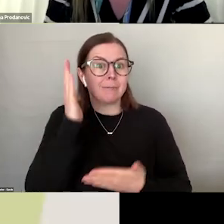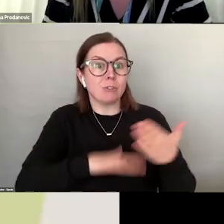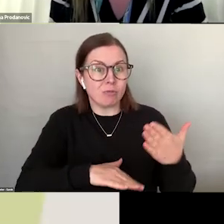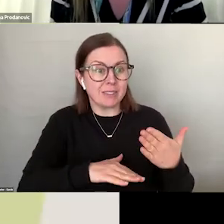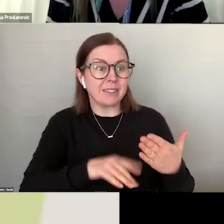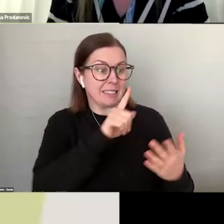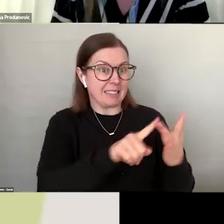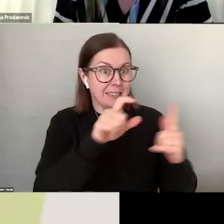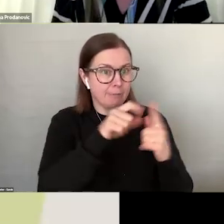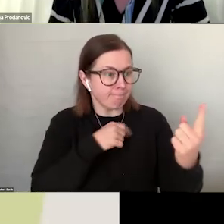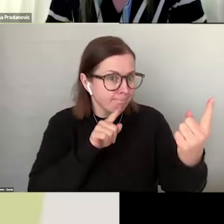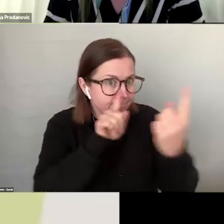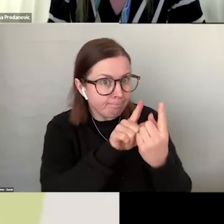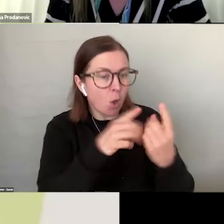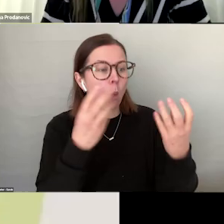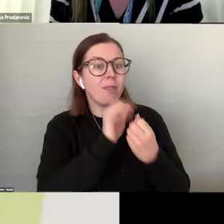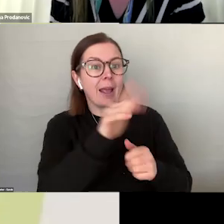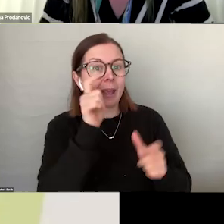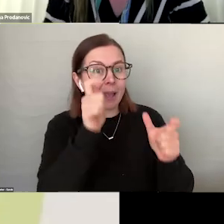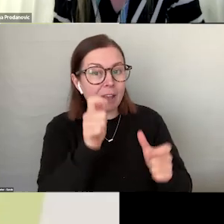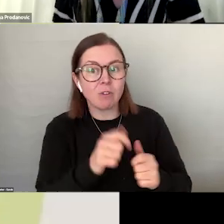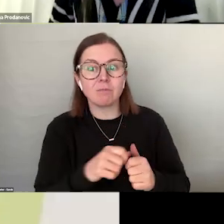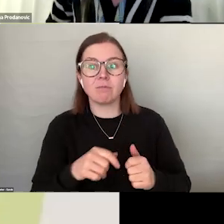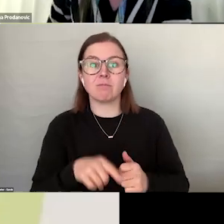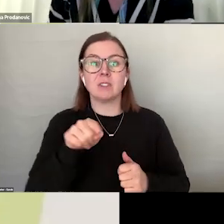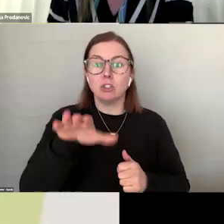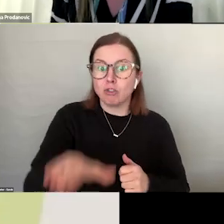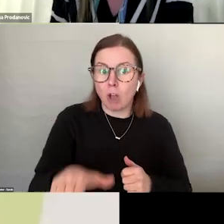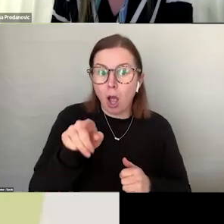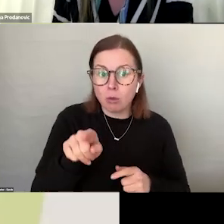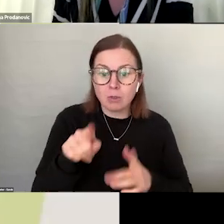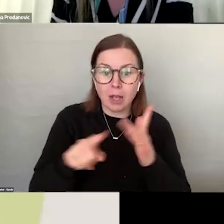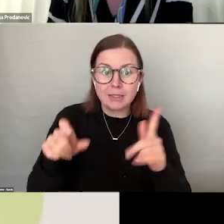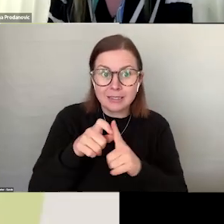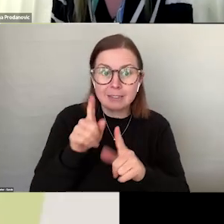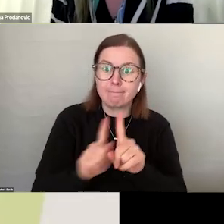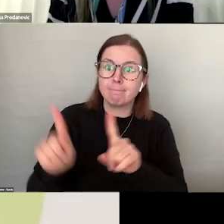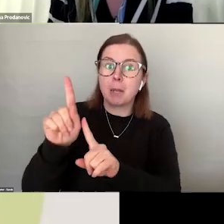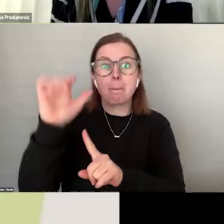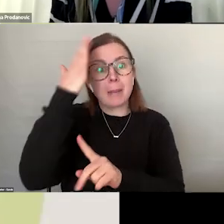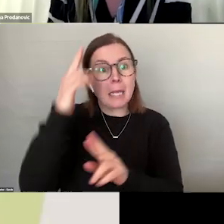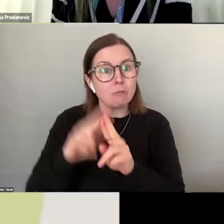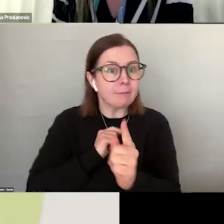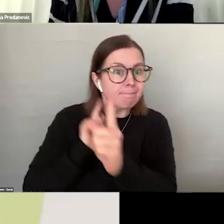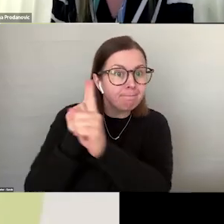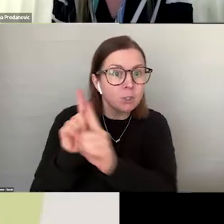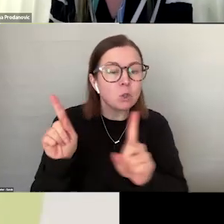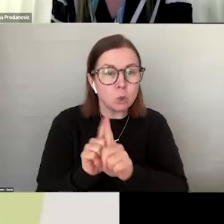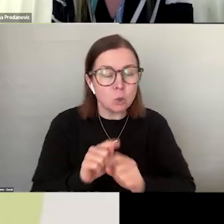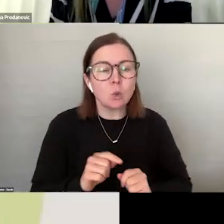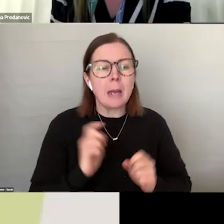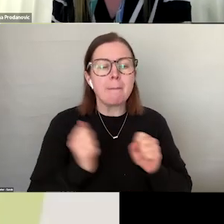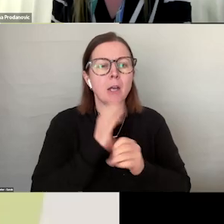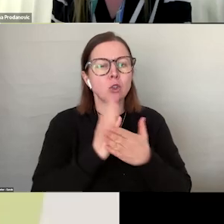carer, and we met with a parent of a child with intellectual disability and complex needs. It was really important to us to